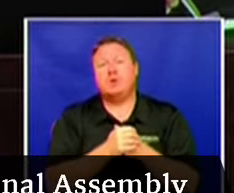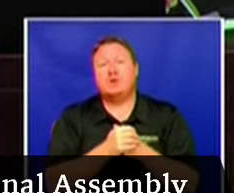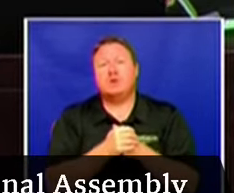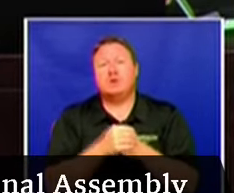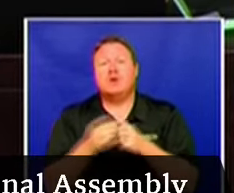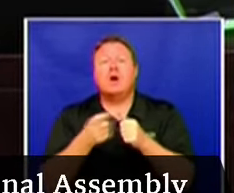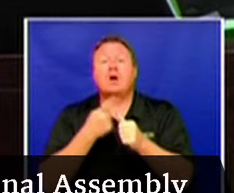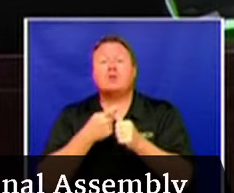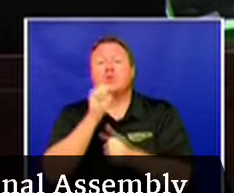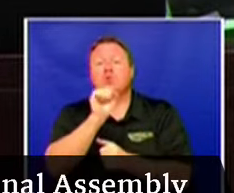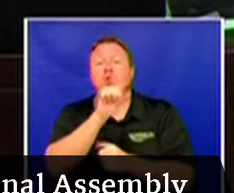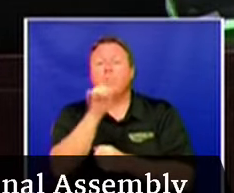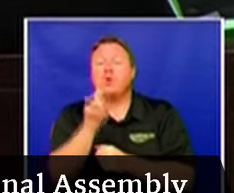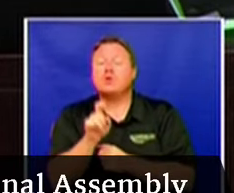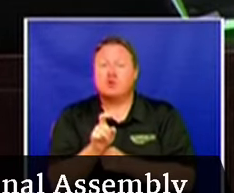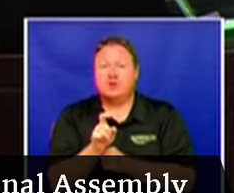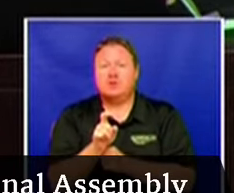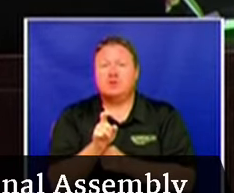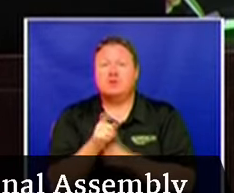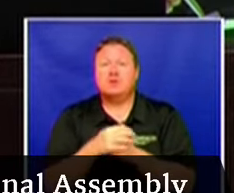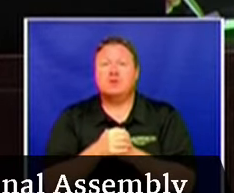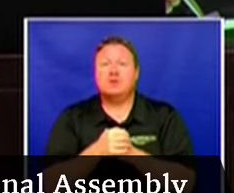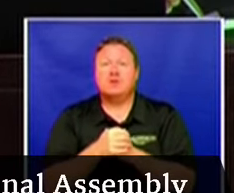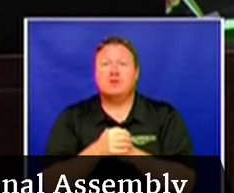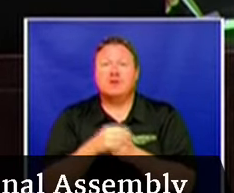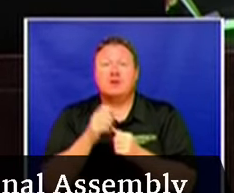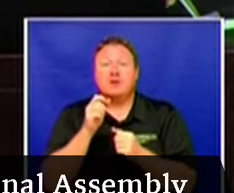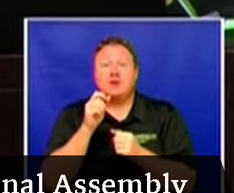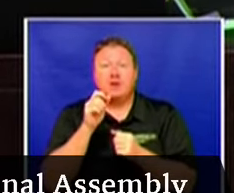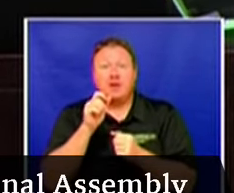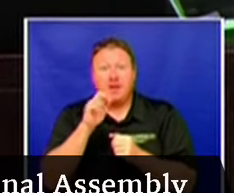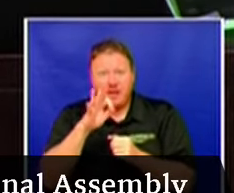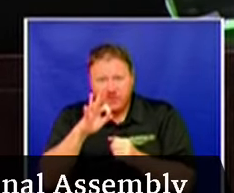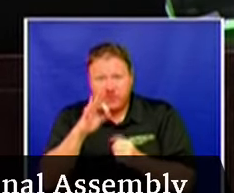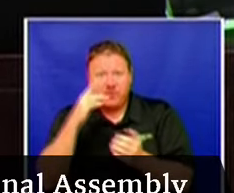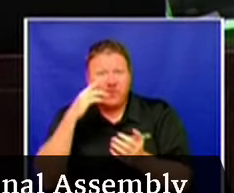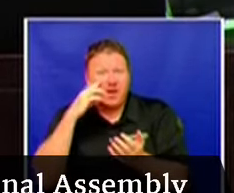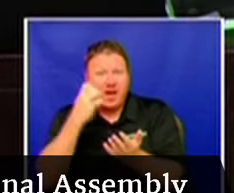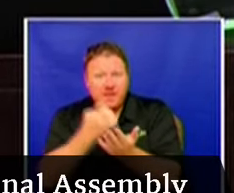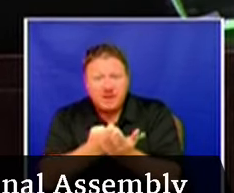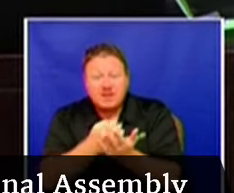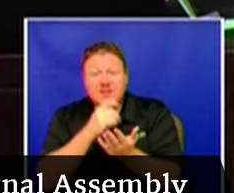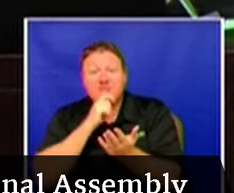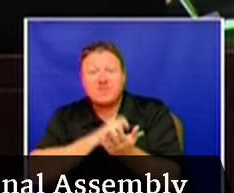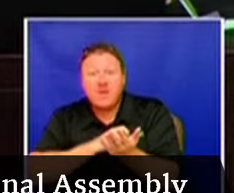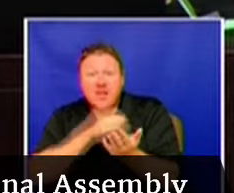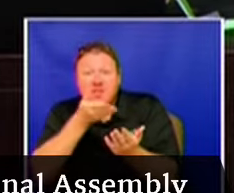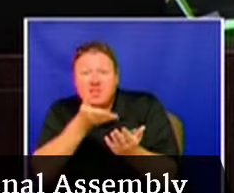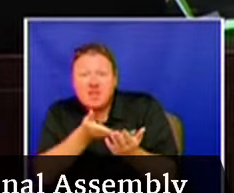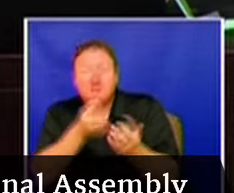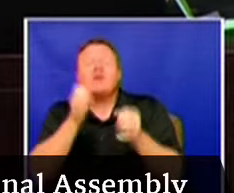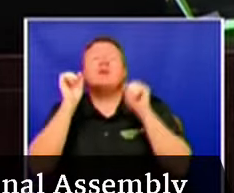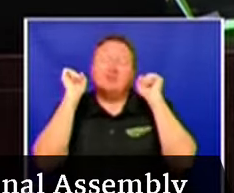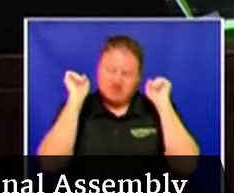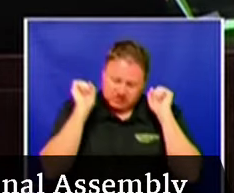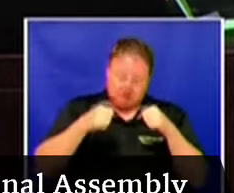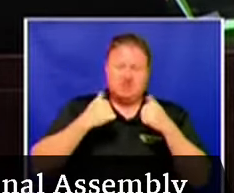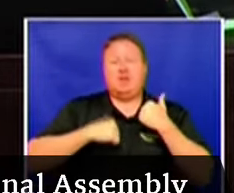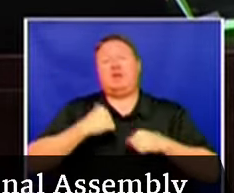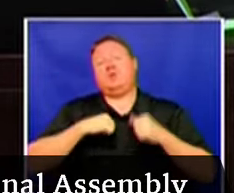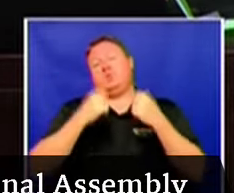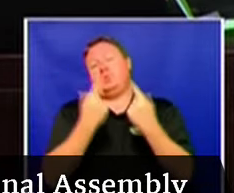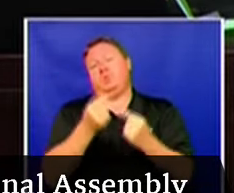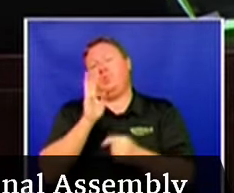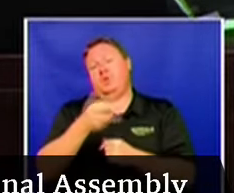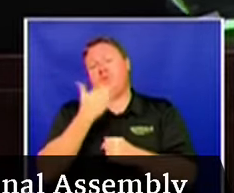your question, if there is that evidence and those facts, yes, action will be taken. Thank